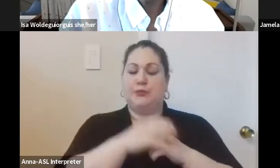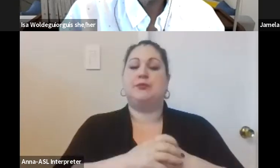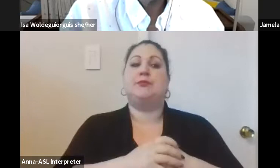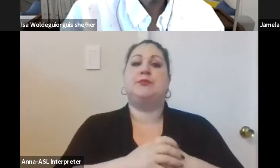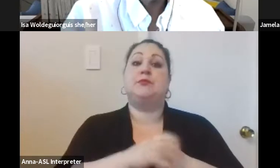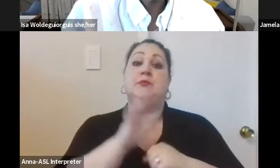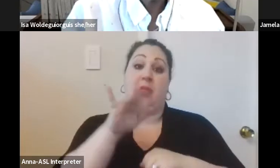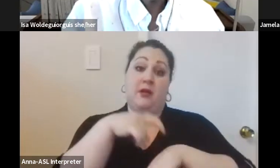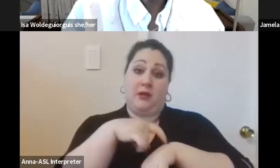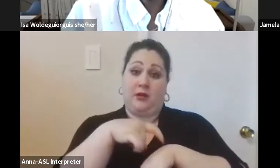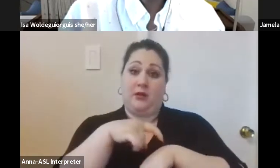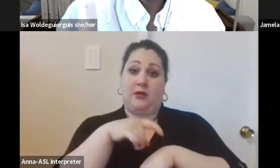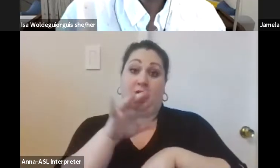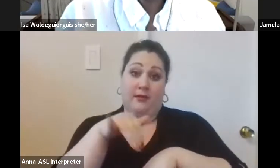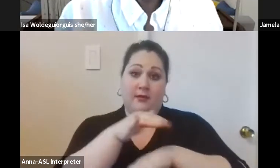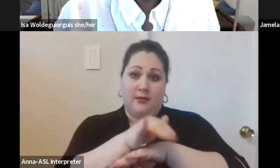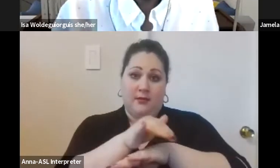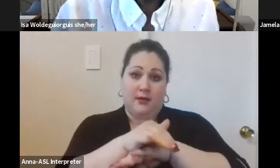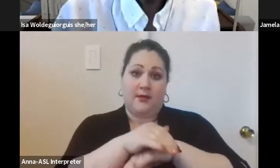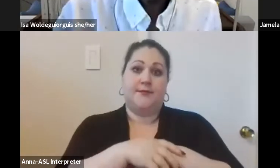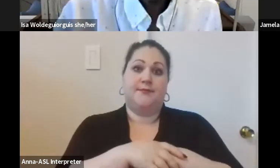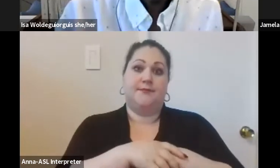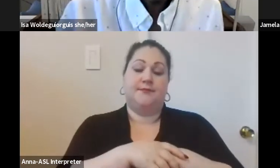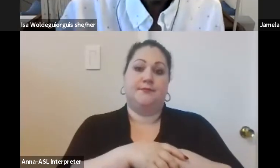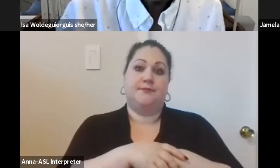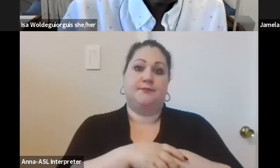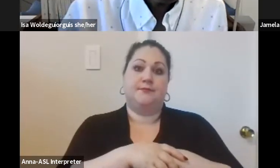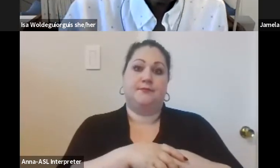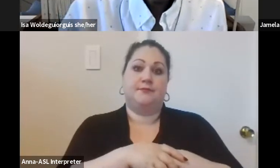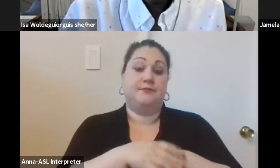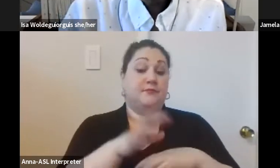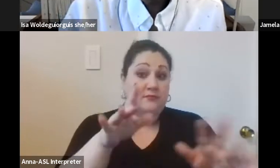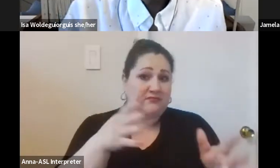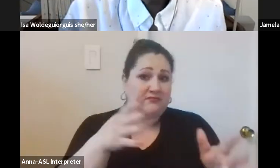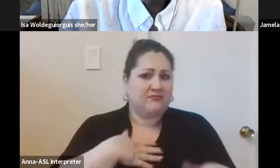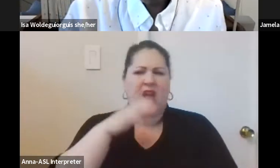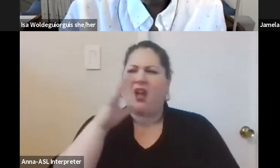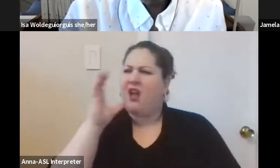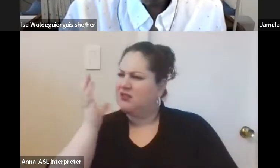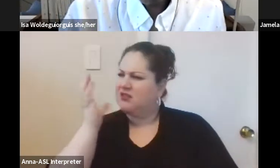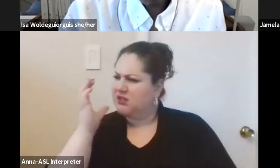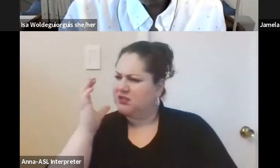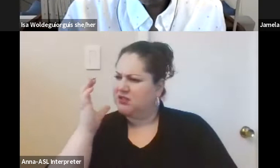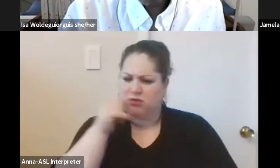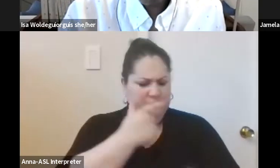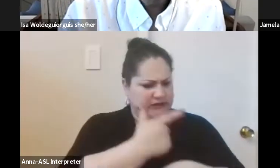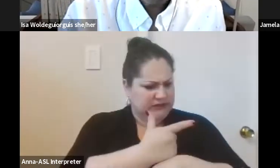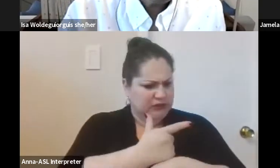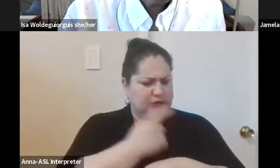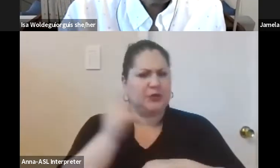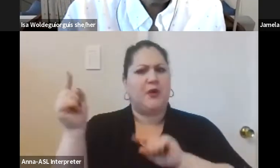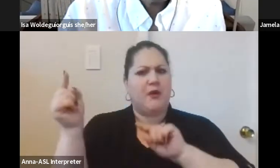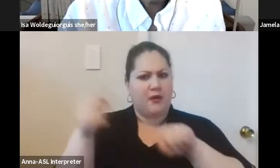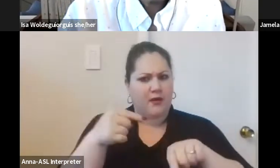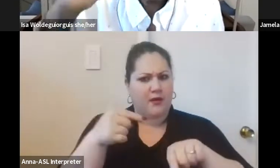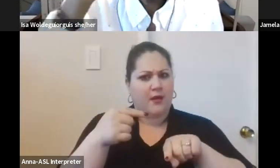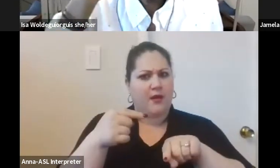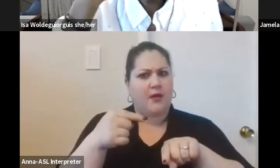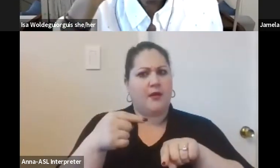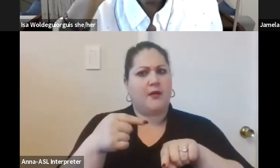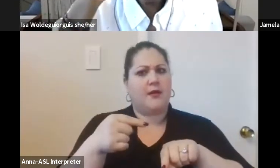though my cousin or sister had come from New Jersey to New York to take them in her